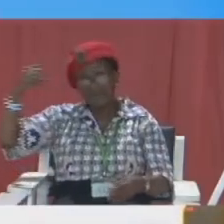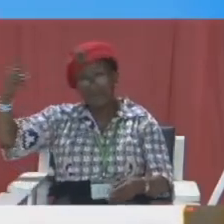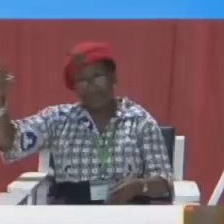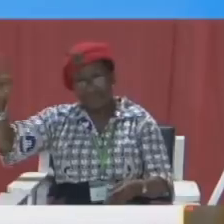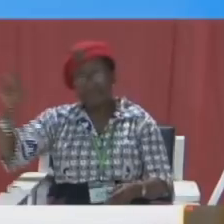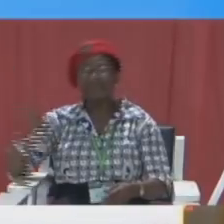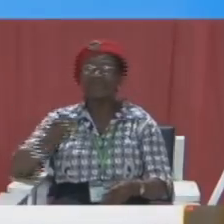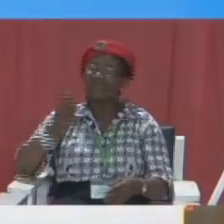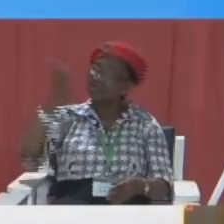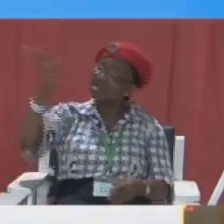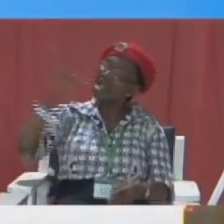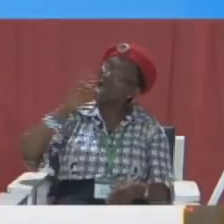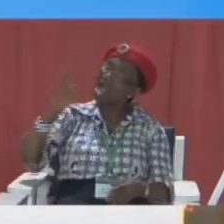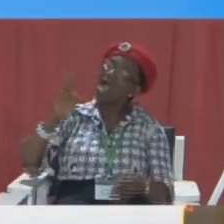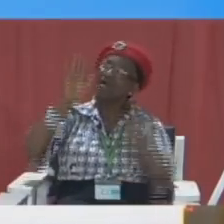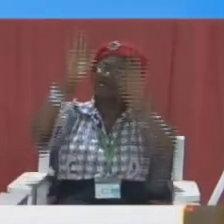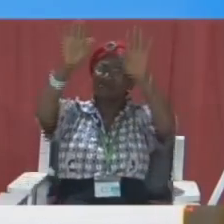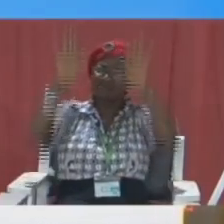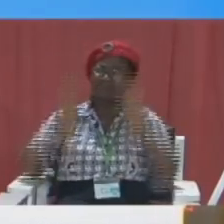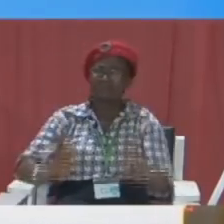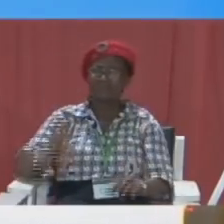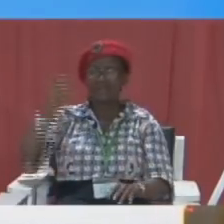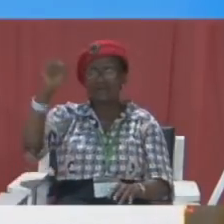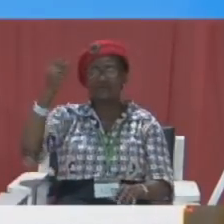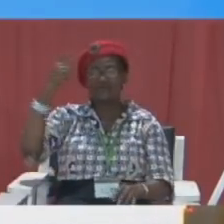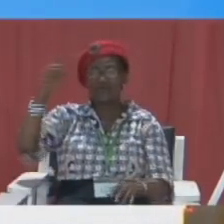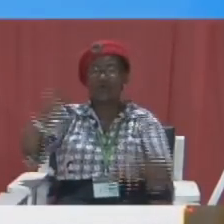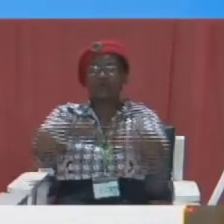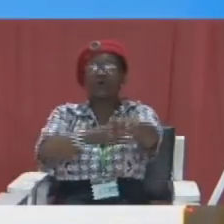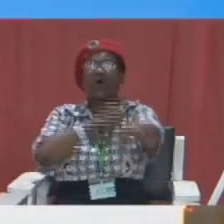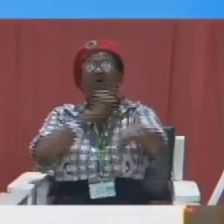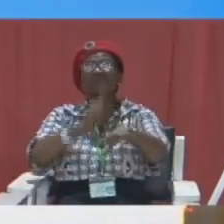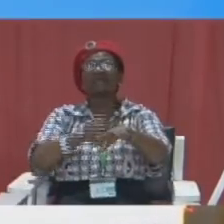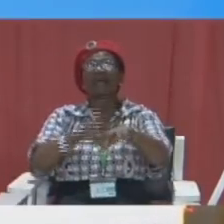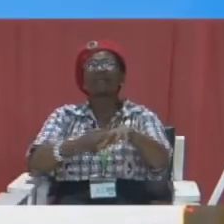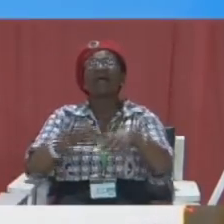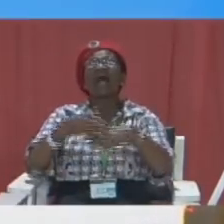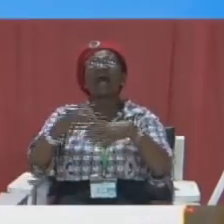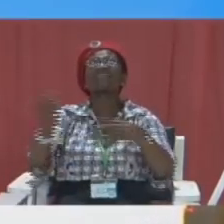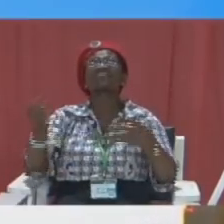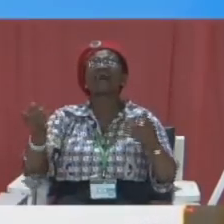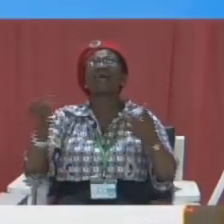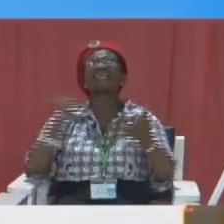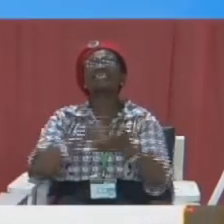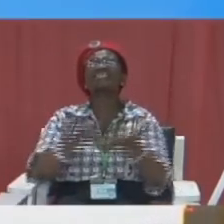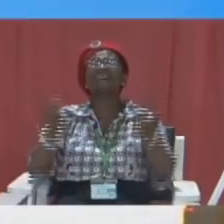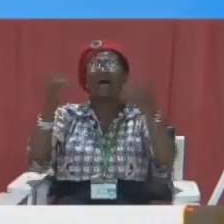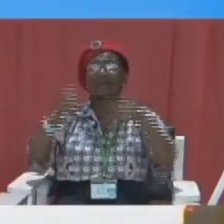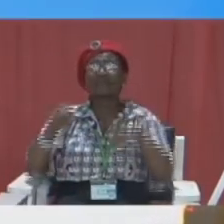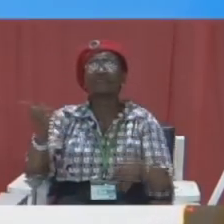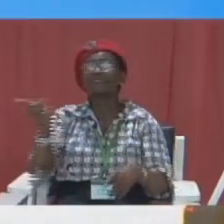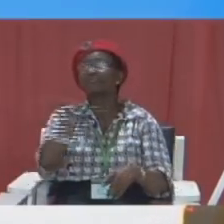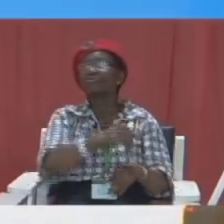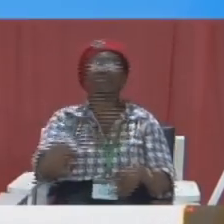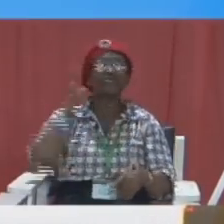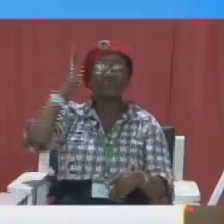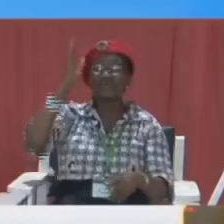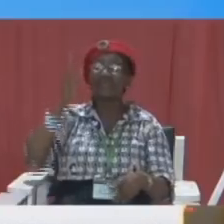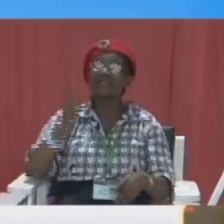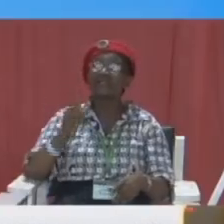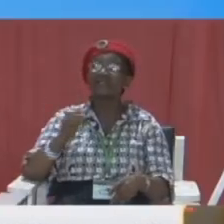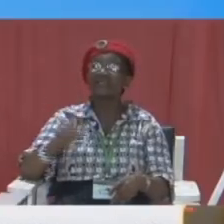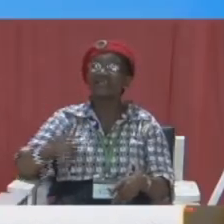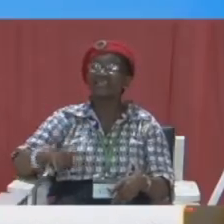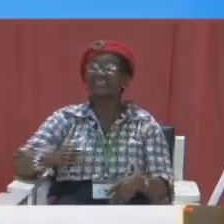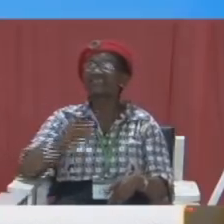are miracles that for a long time after they happen, you will still think you are dreaming. Awon ise iyanu kan be pe leyin